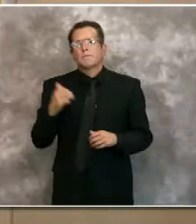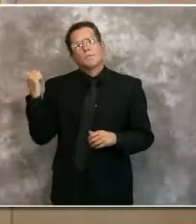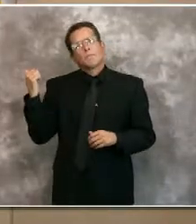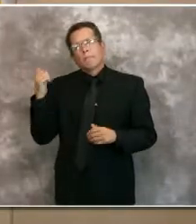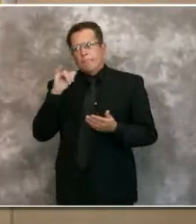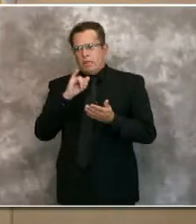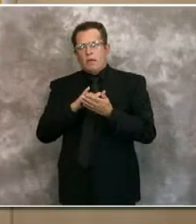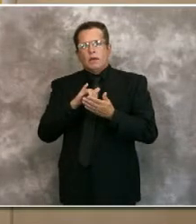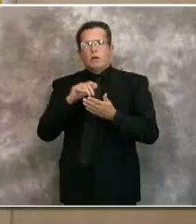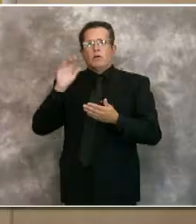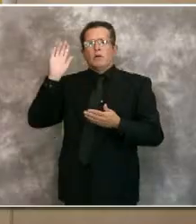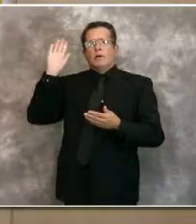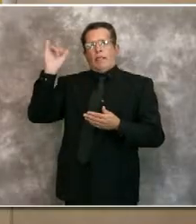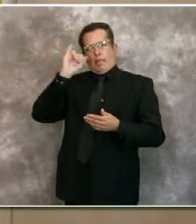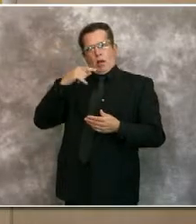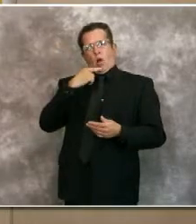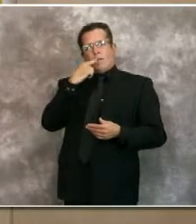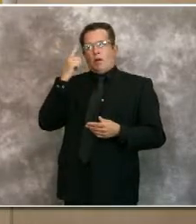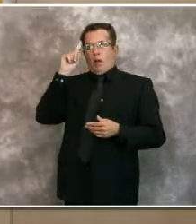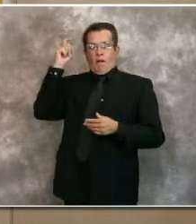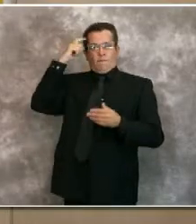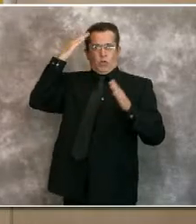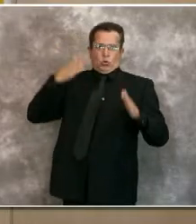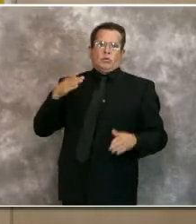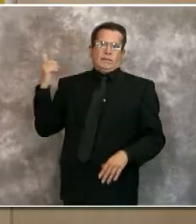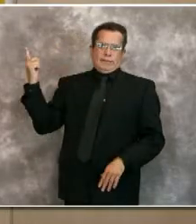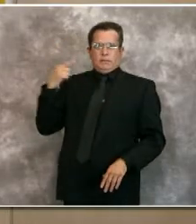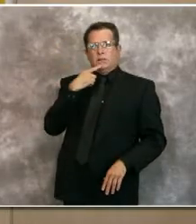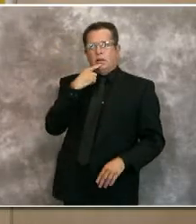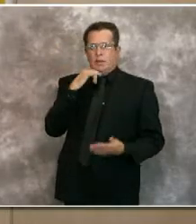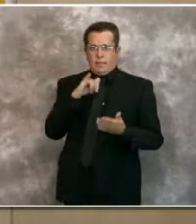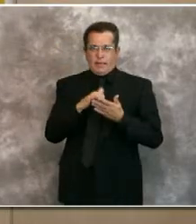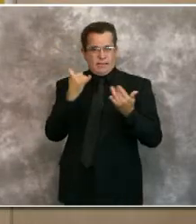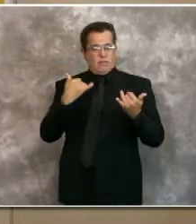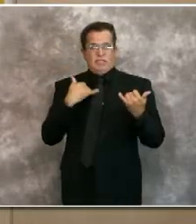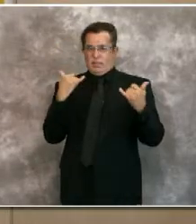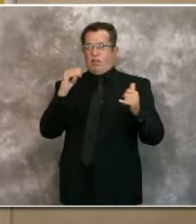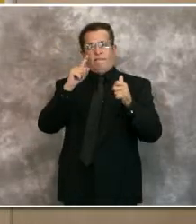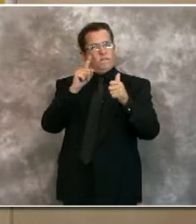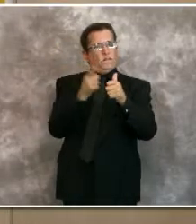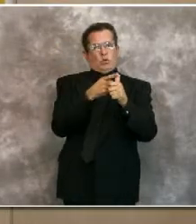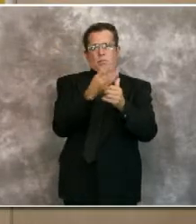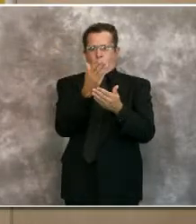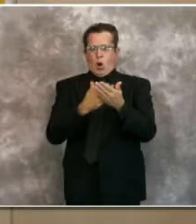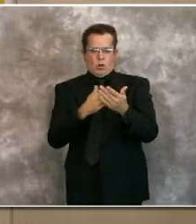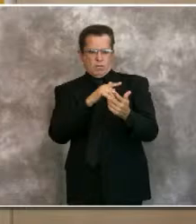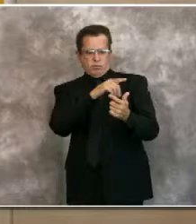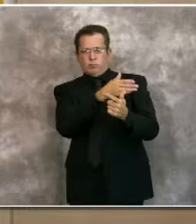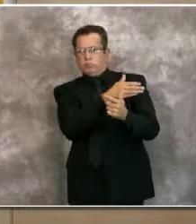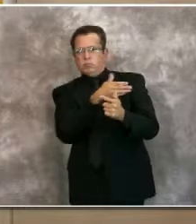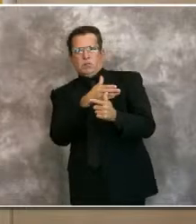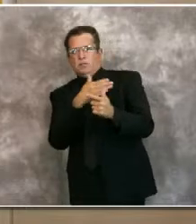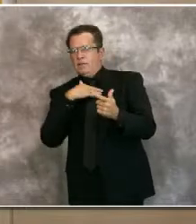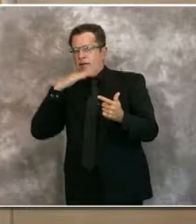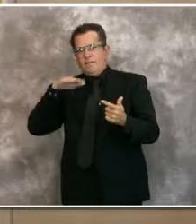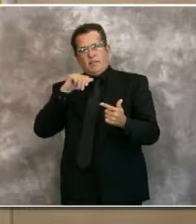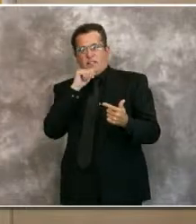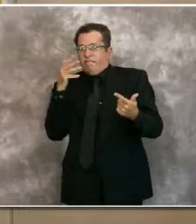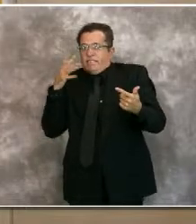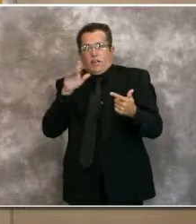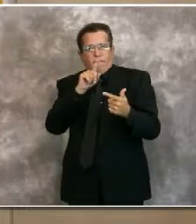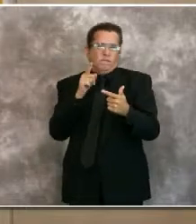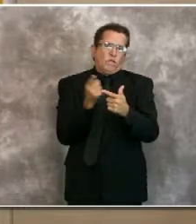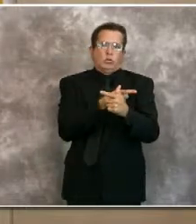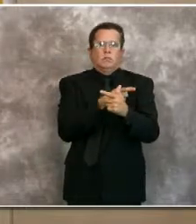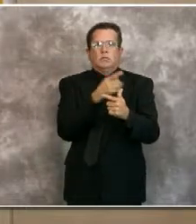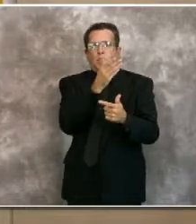So the comment that the governor made today, we are clearly in the first wave. We are not out of the first wave. And